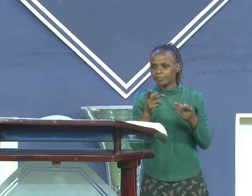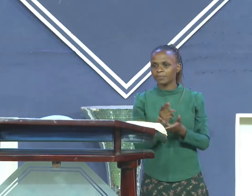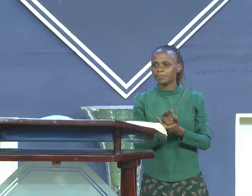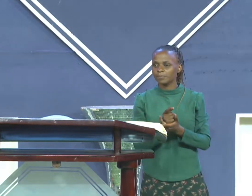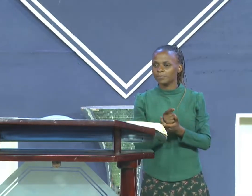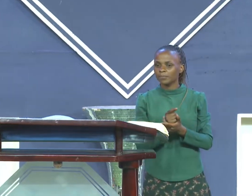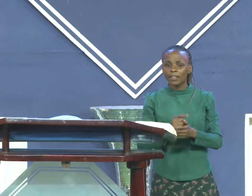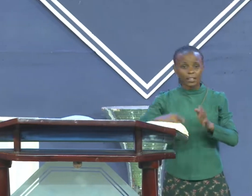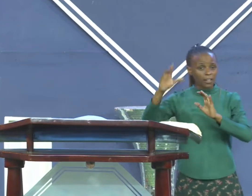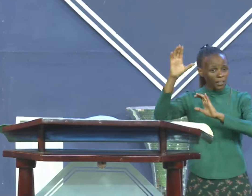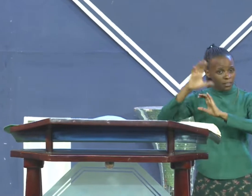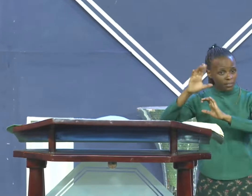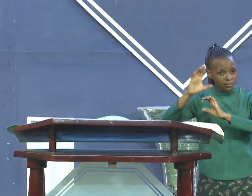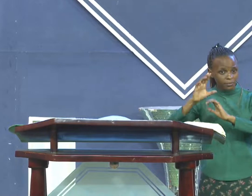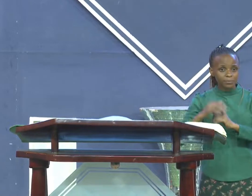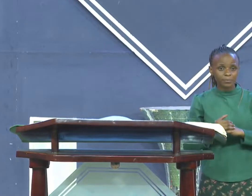at church.